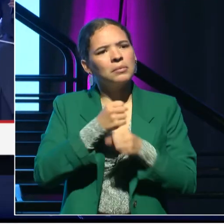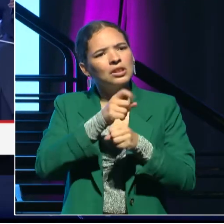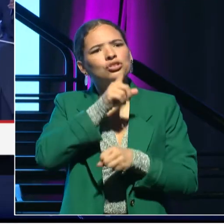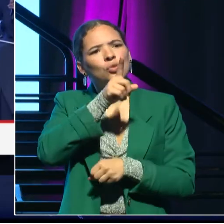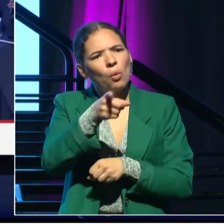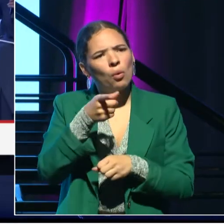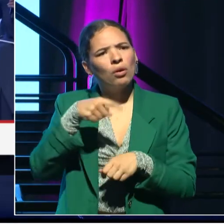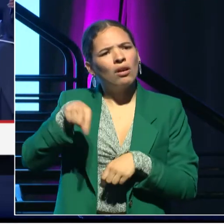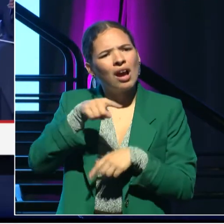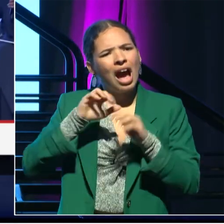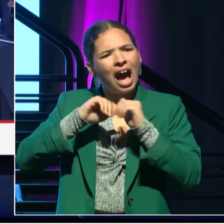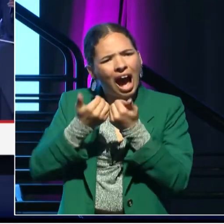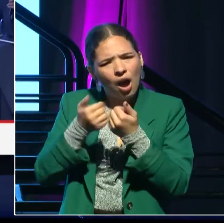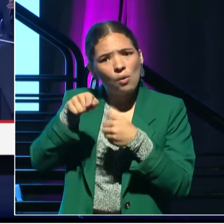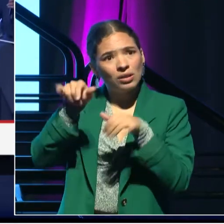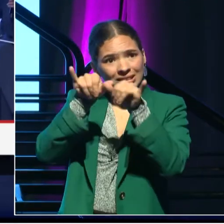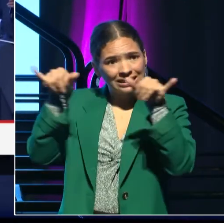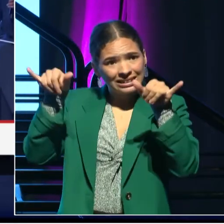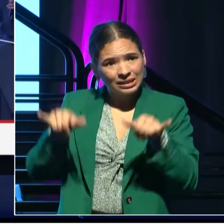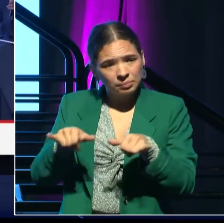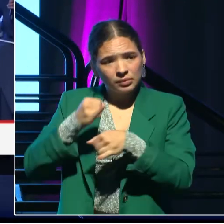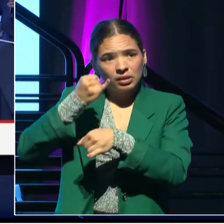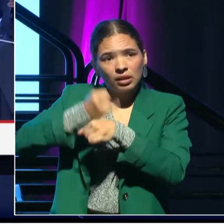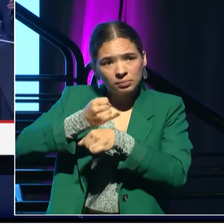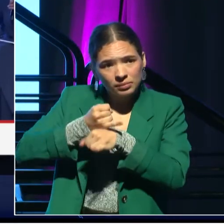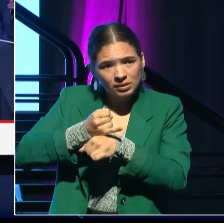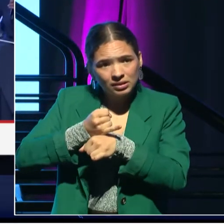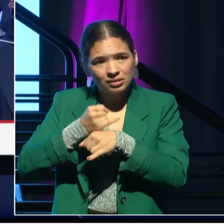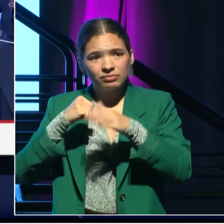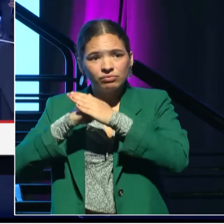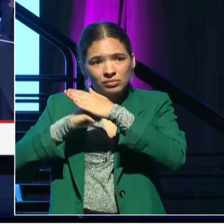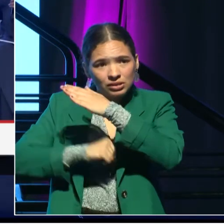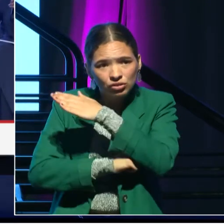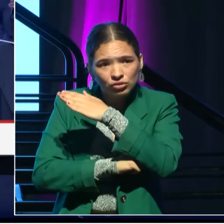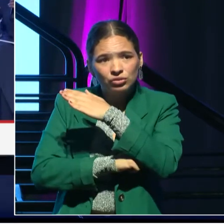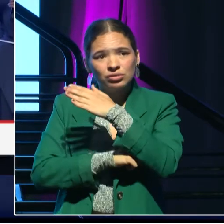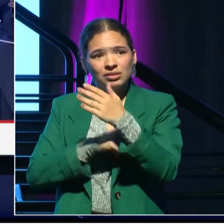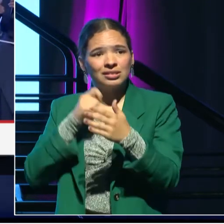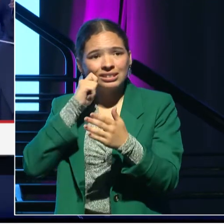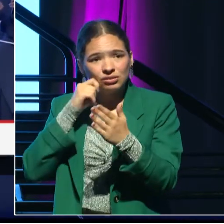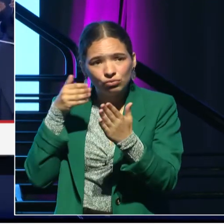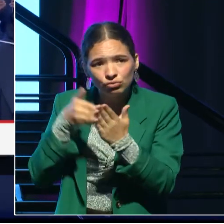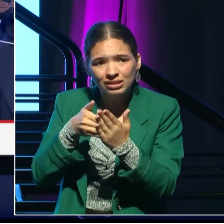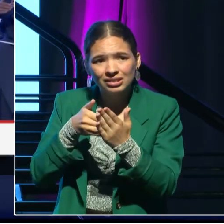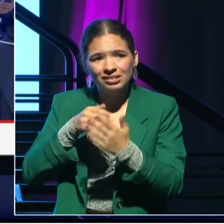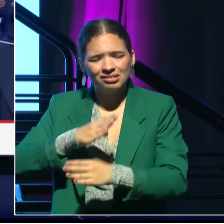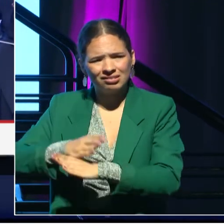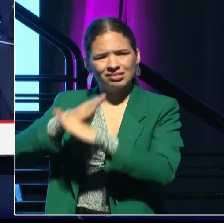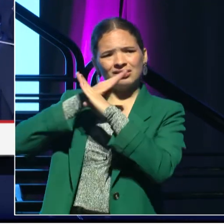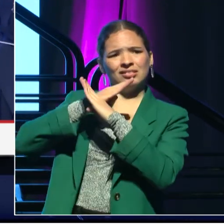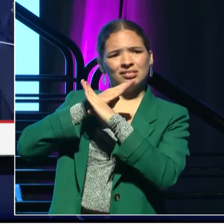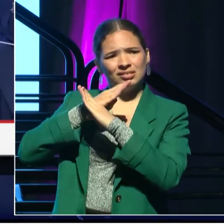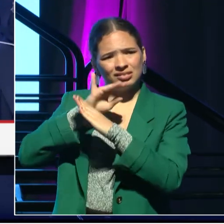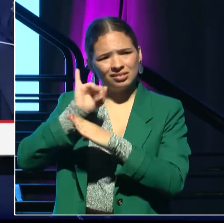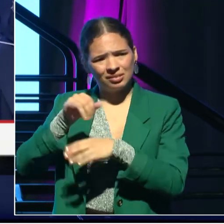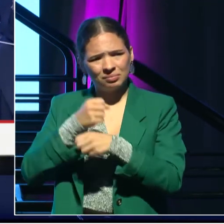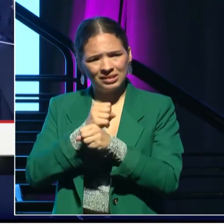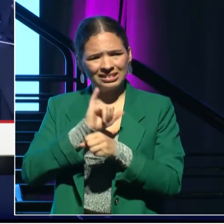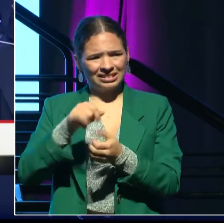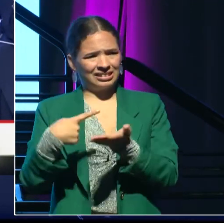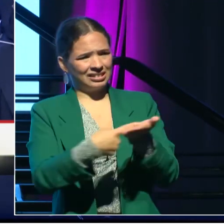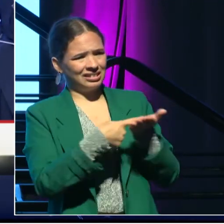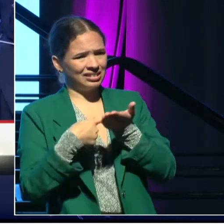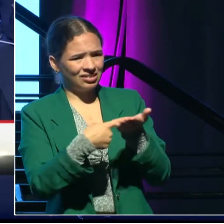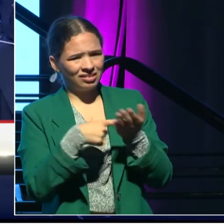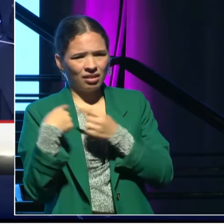of the systemic, institutional, and structural racist barriers that have made this a conversation for too long.